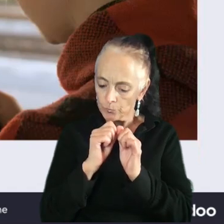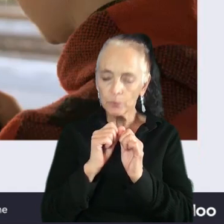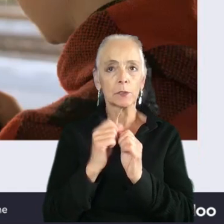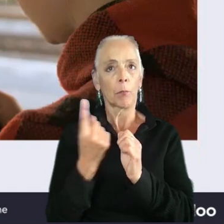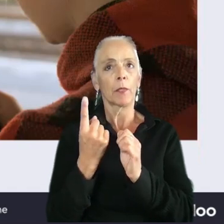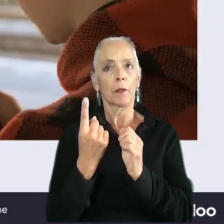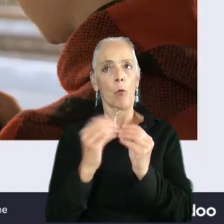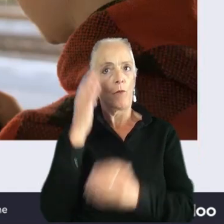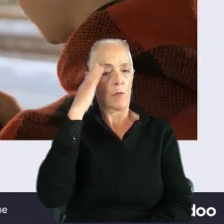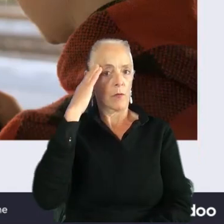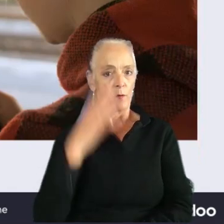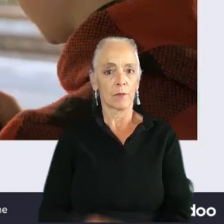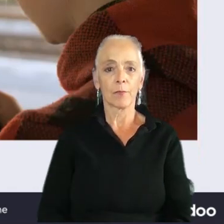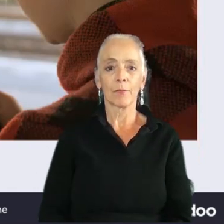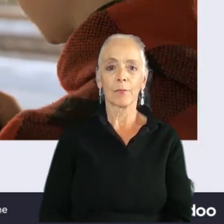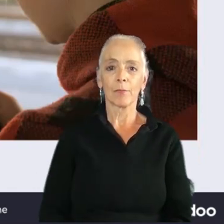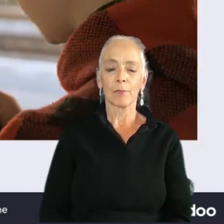familiar.